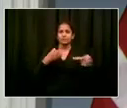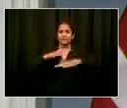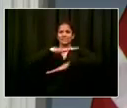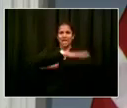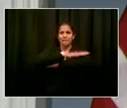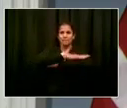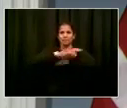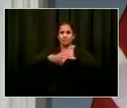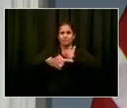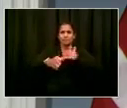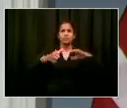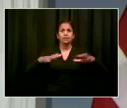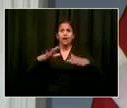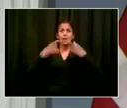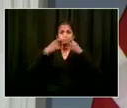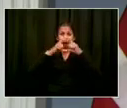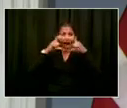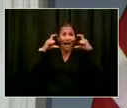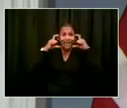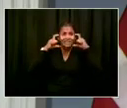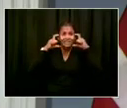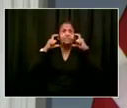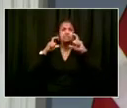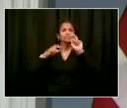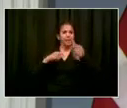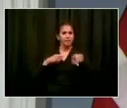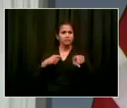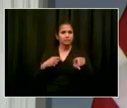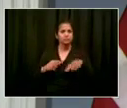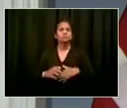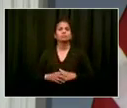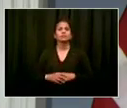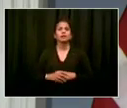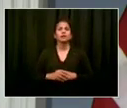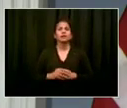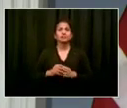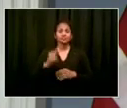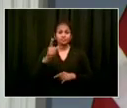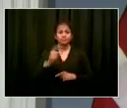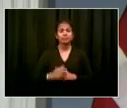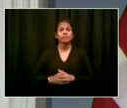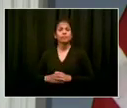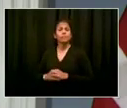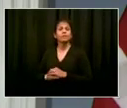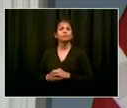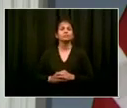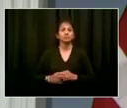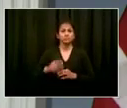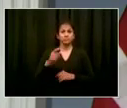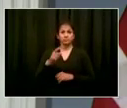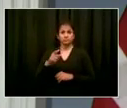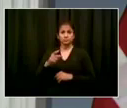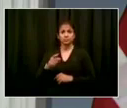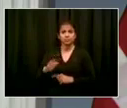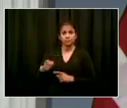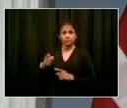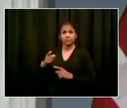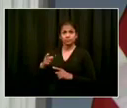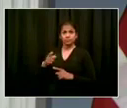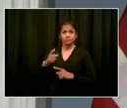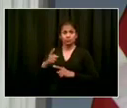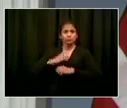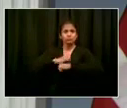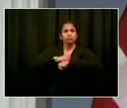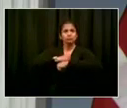and drinking, and really importantly, making sure that we take the steps to protect the staff who are in